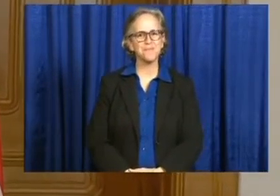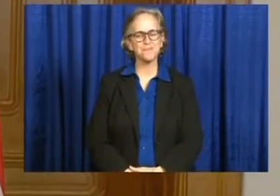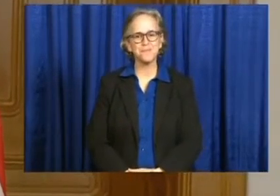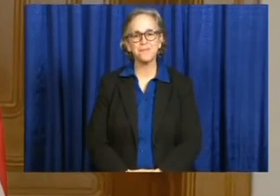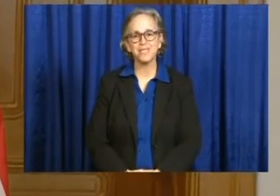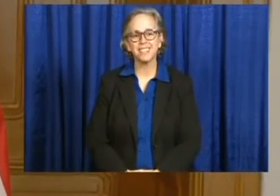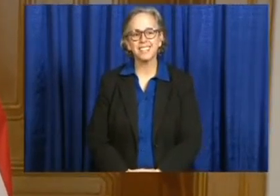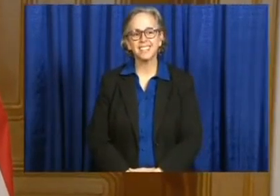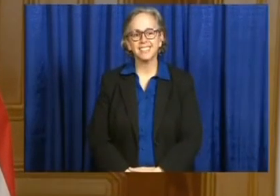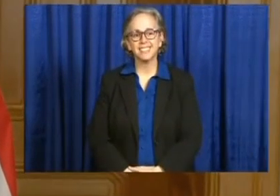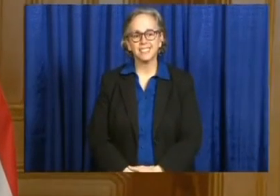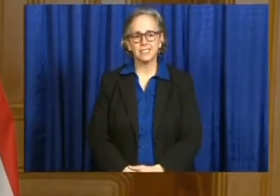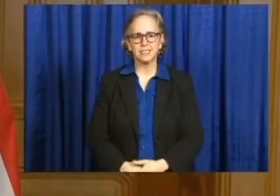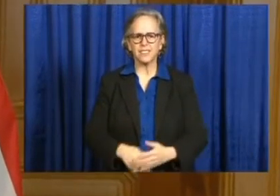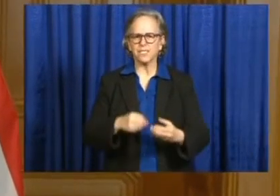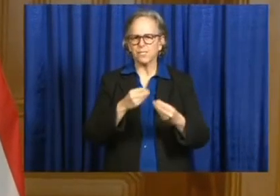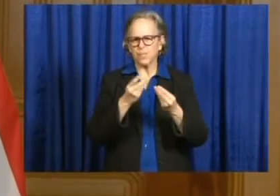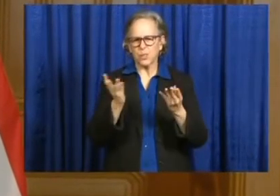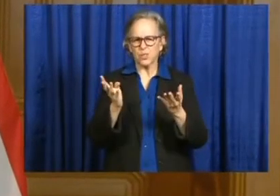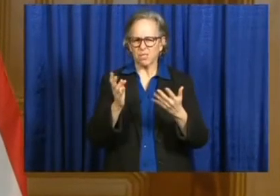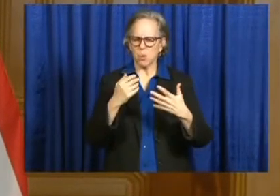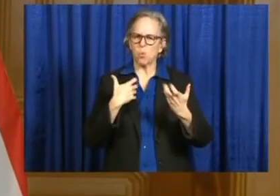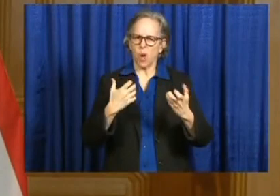A couple things to start.